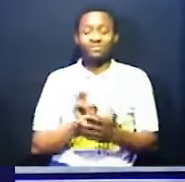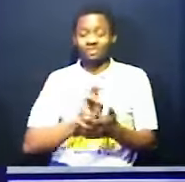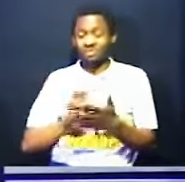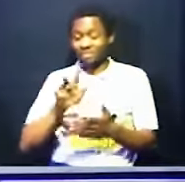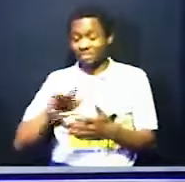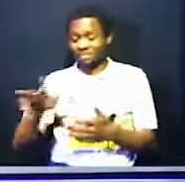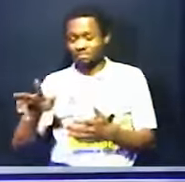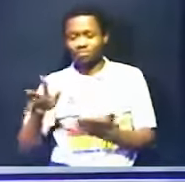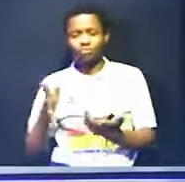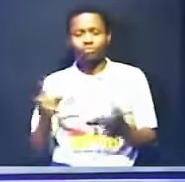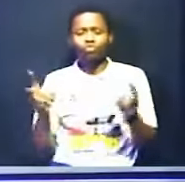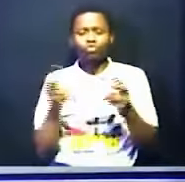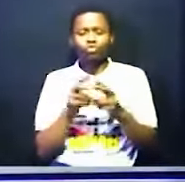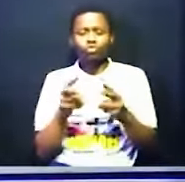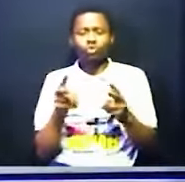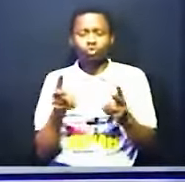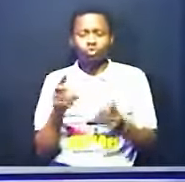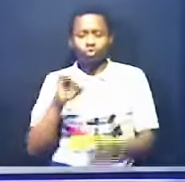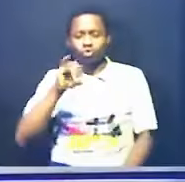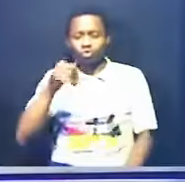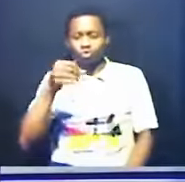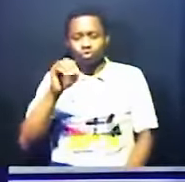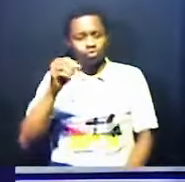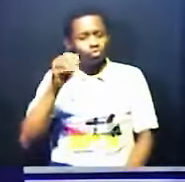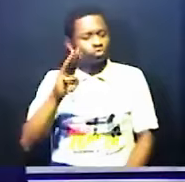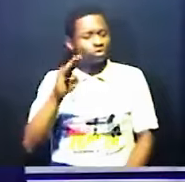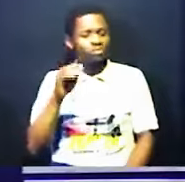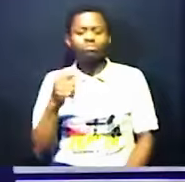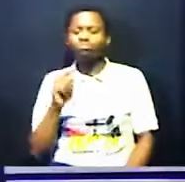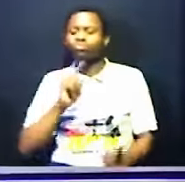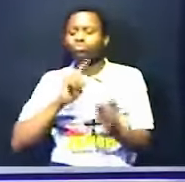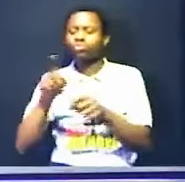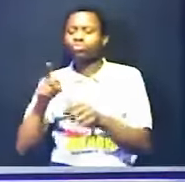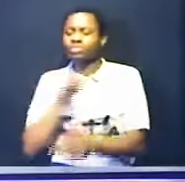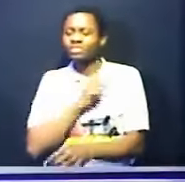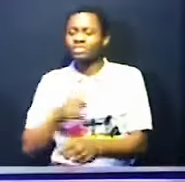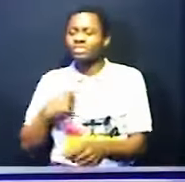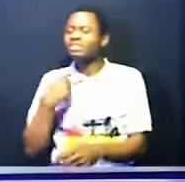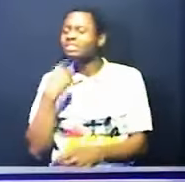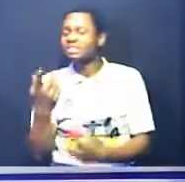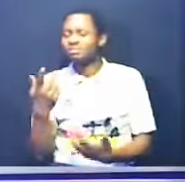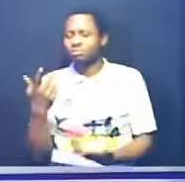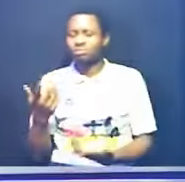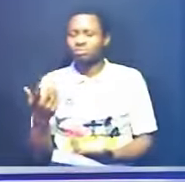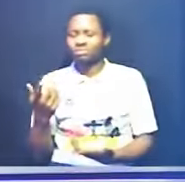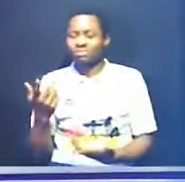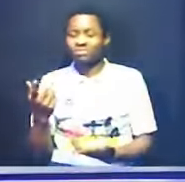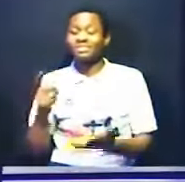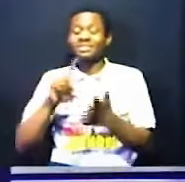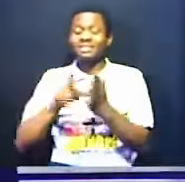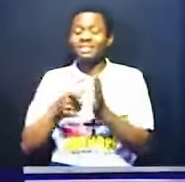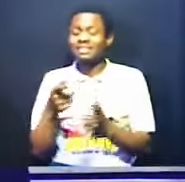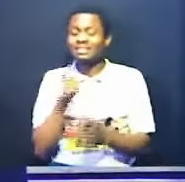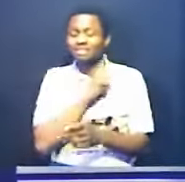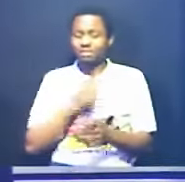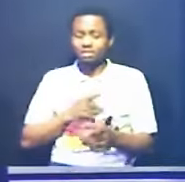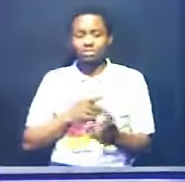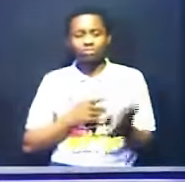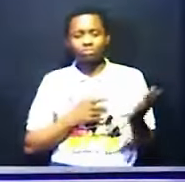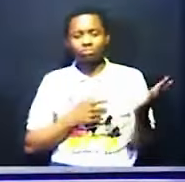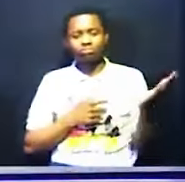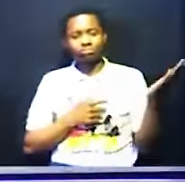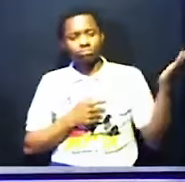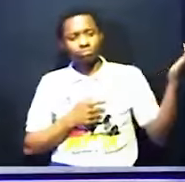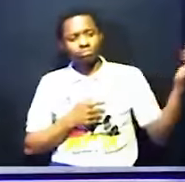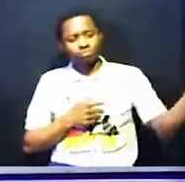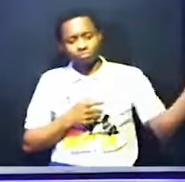verse 33. So Joab went to the king and told him this. Then the king summoned Absalom. And he